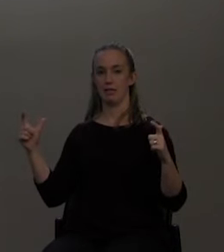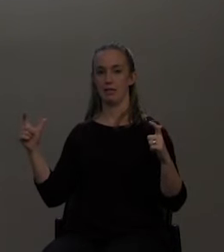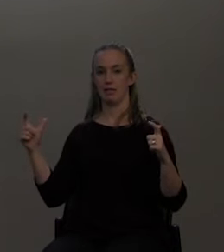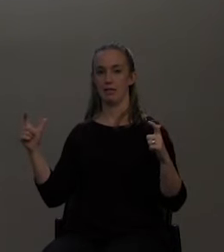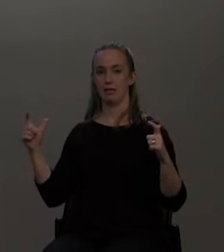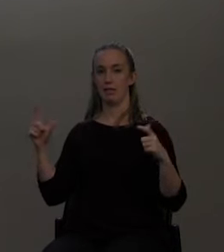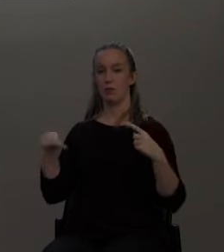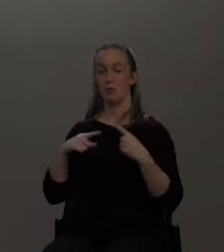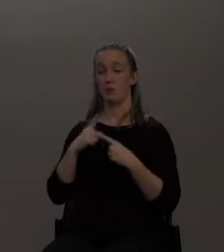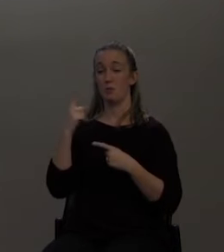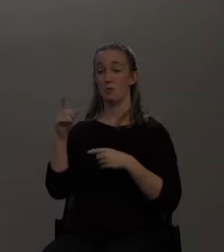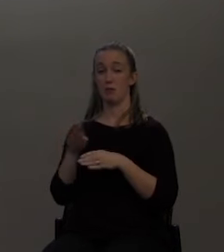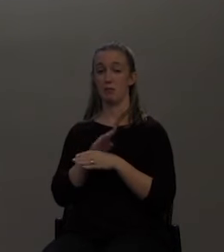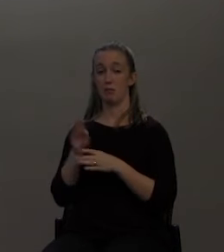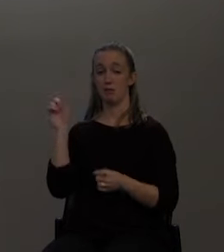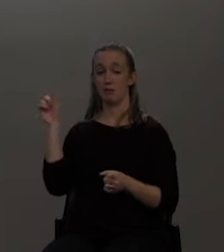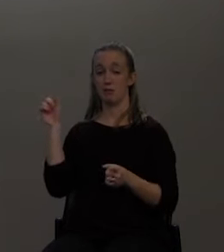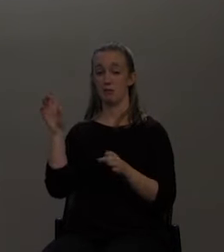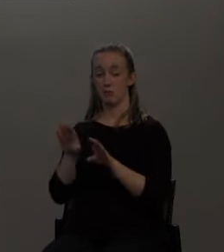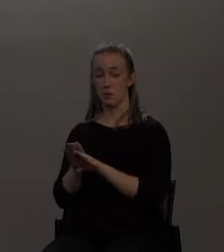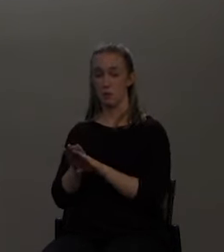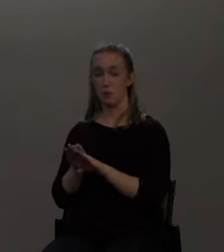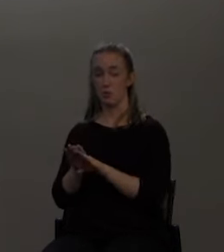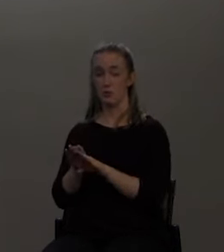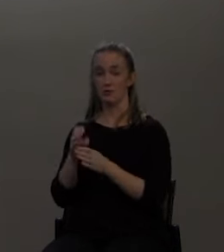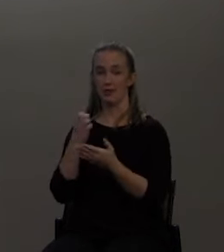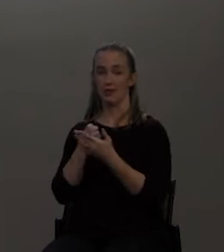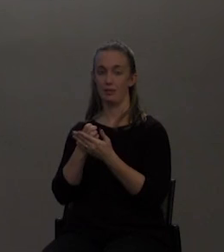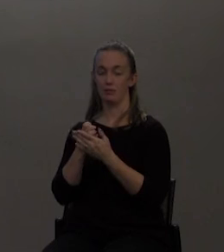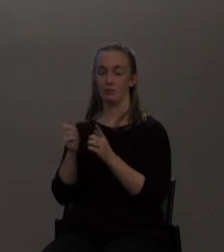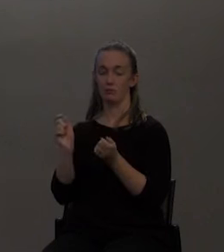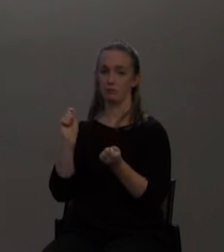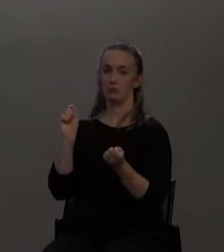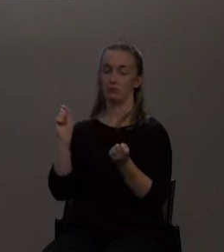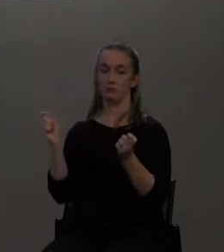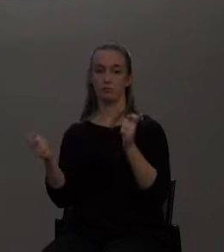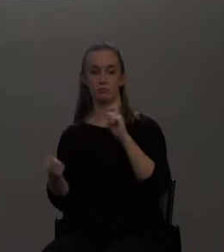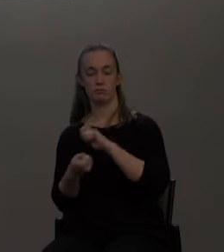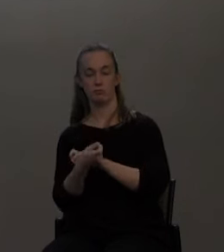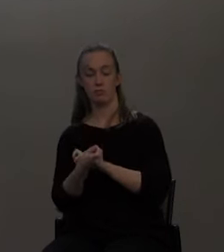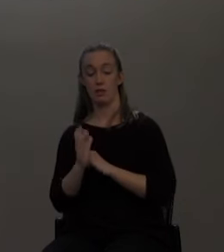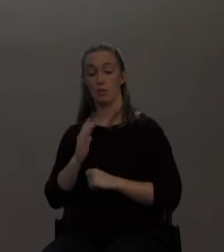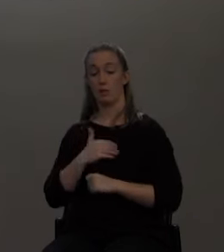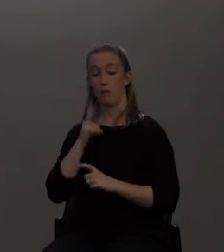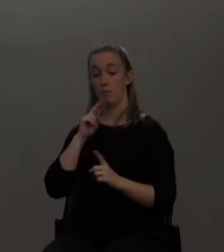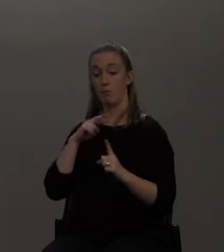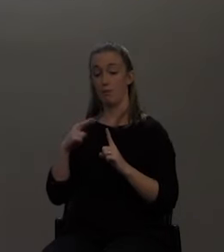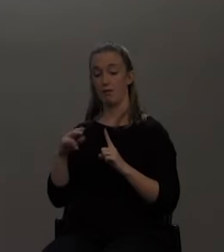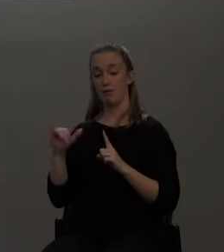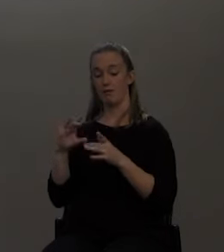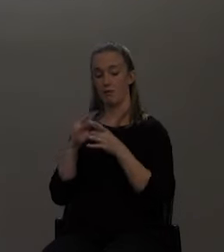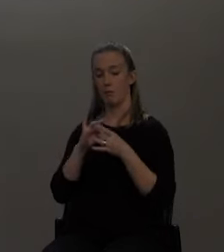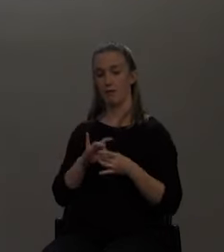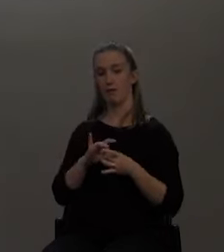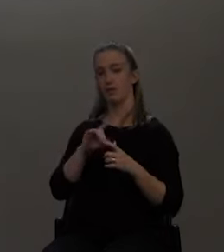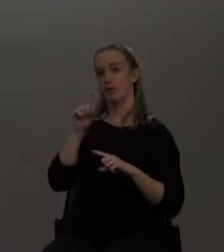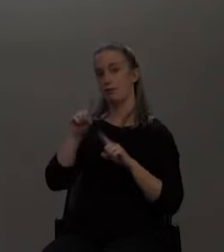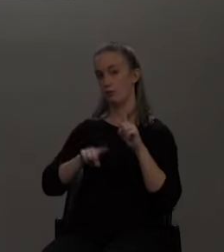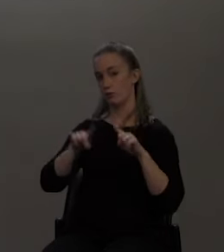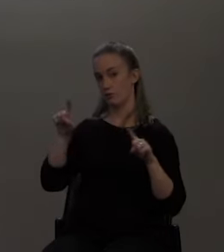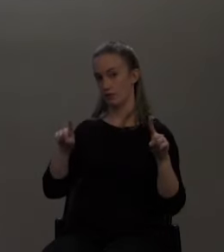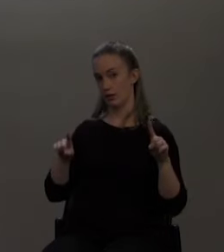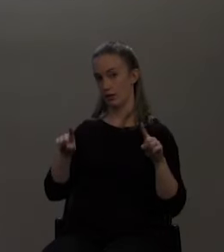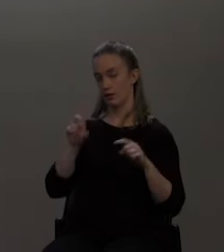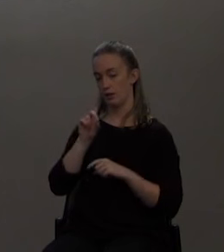economic swings as a result of an individual decision. And so from our perspective, this goes back to that diversification, and